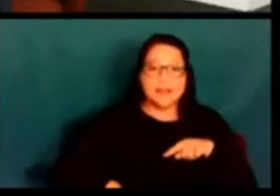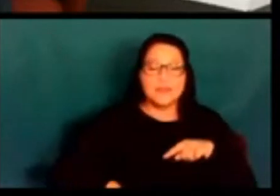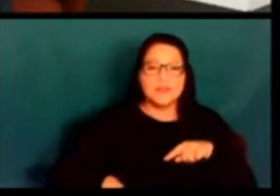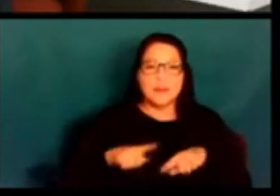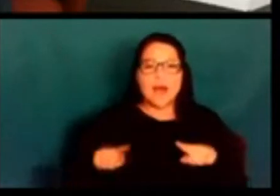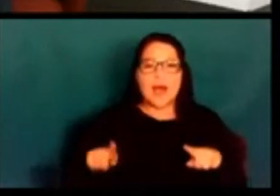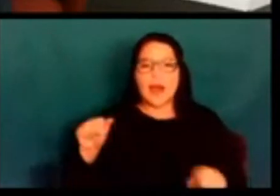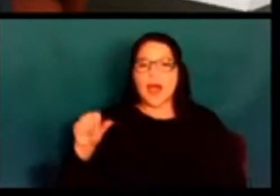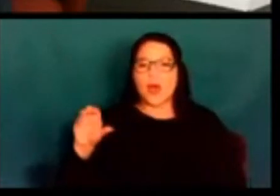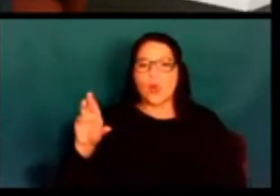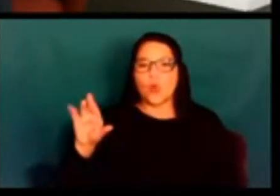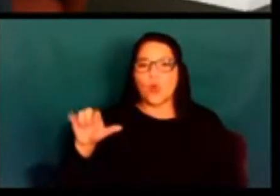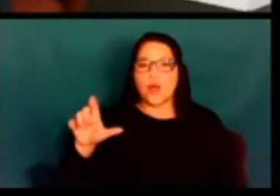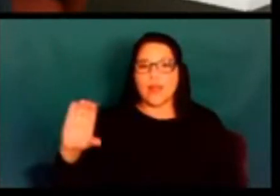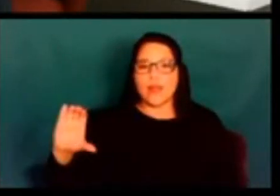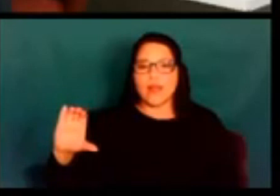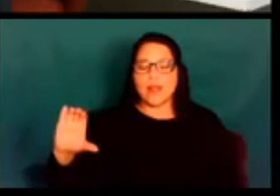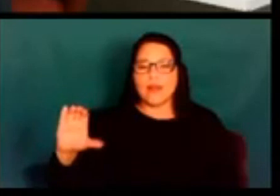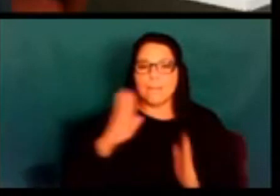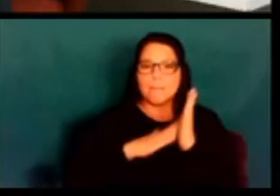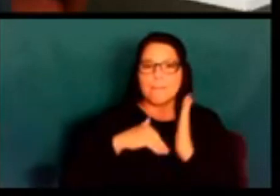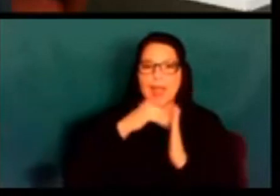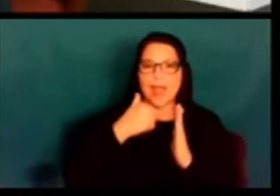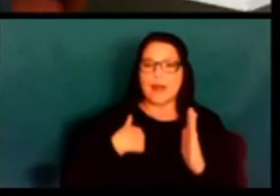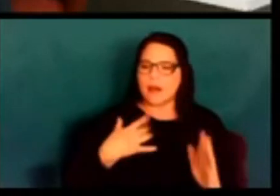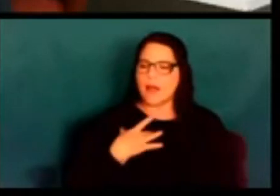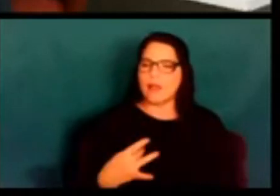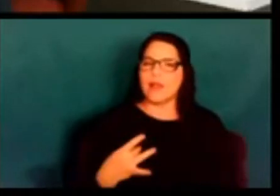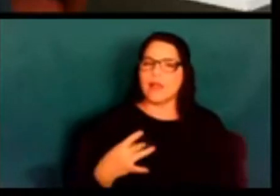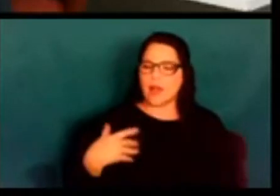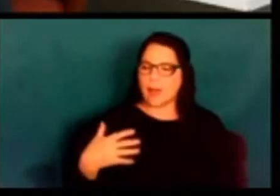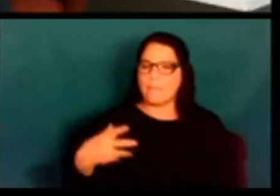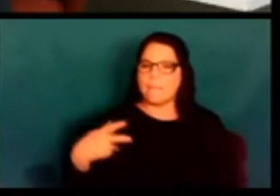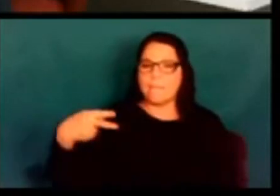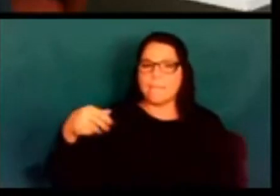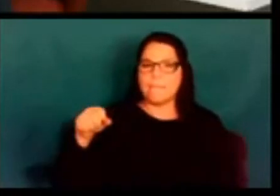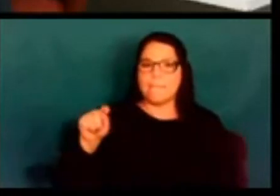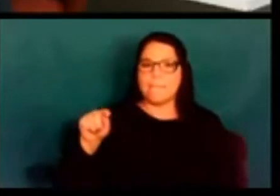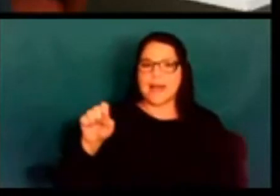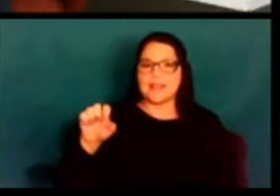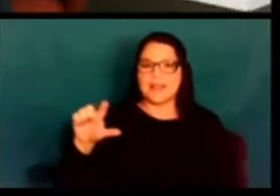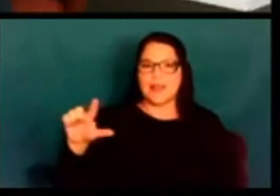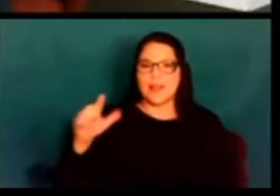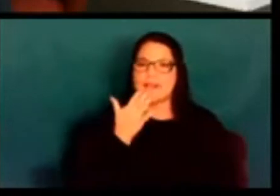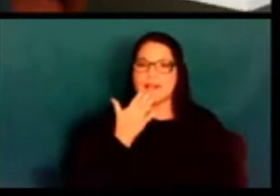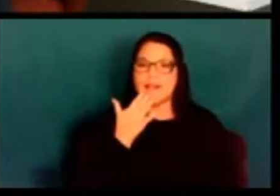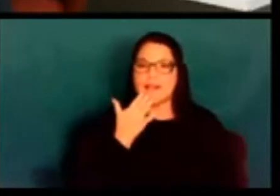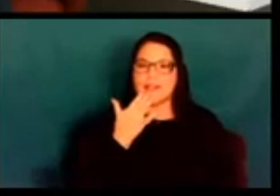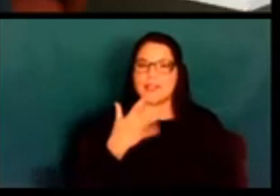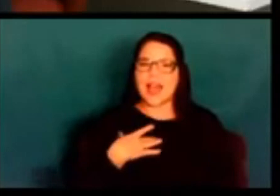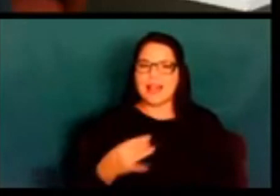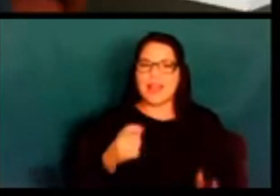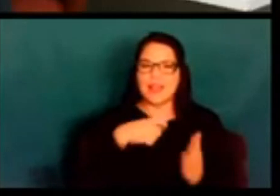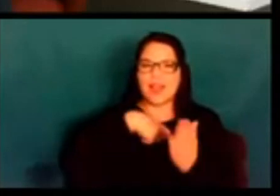acrylic, and I really do like the pastel. You know, I like